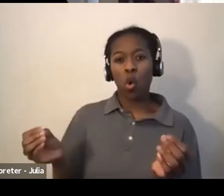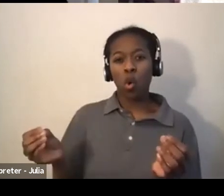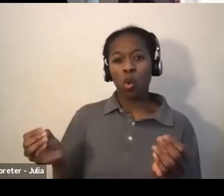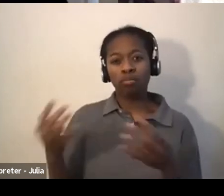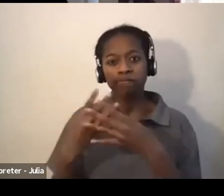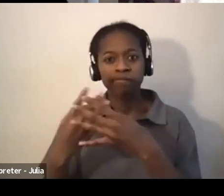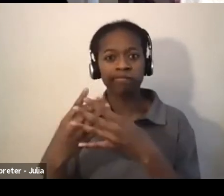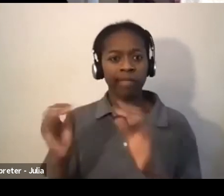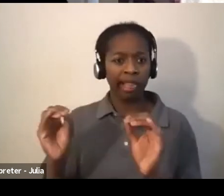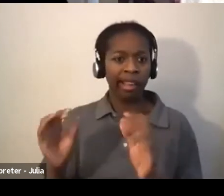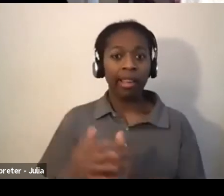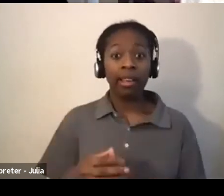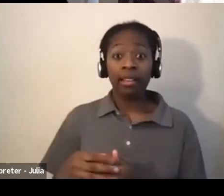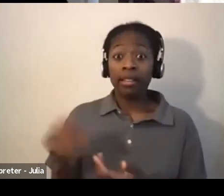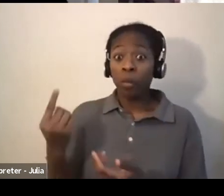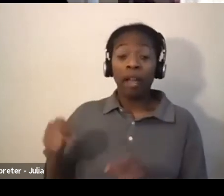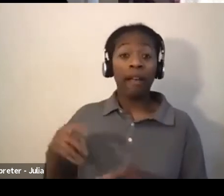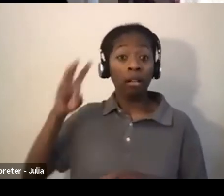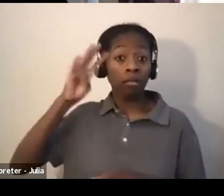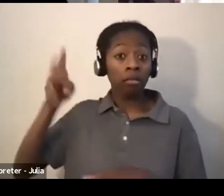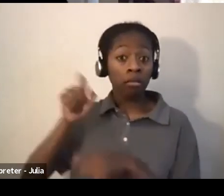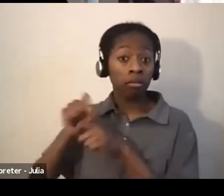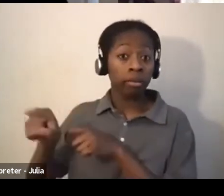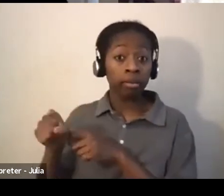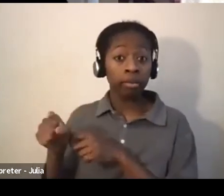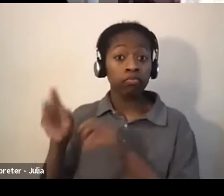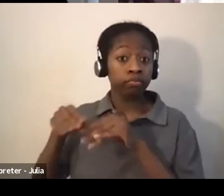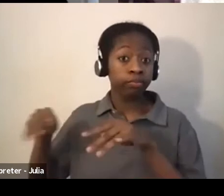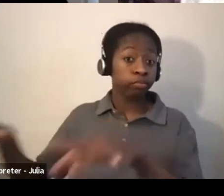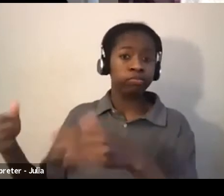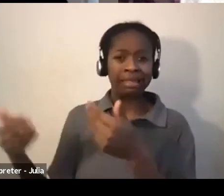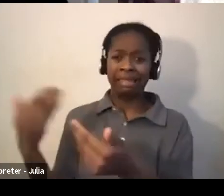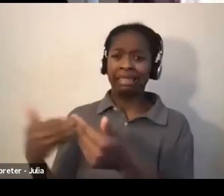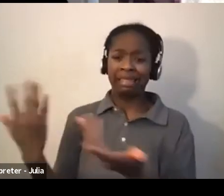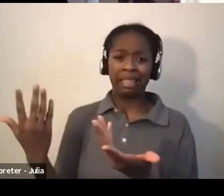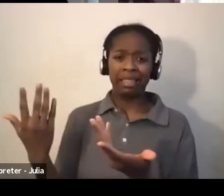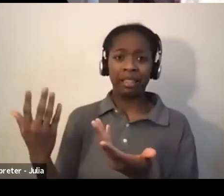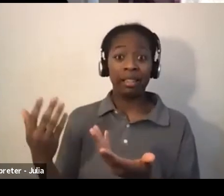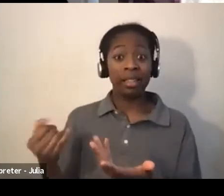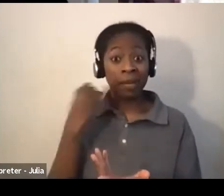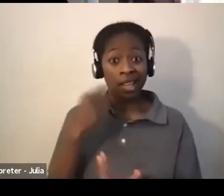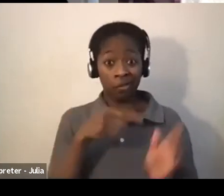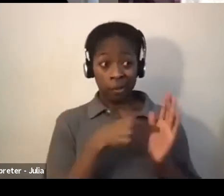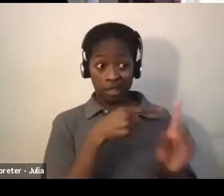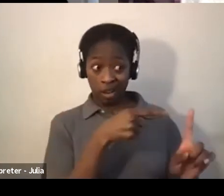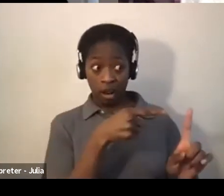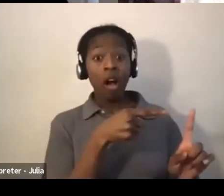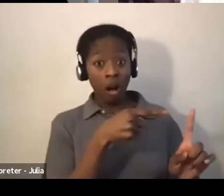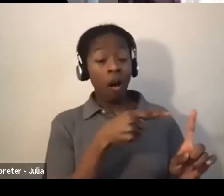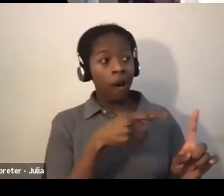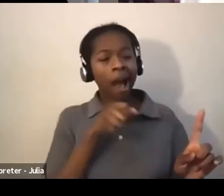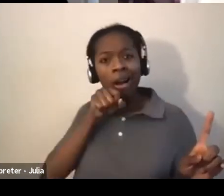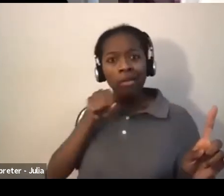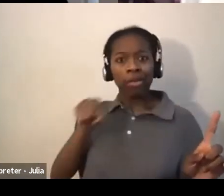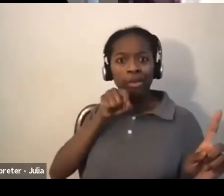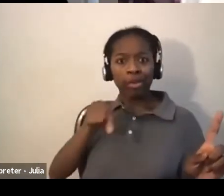that's false or something that's wrong or something that misrepresents worse, because then everybody else amplifies that